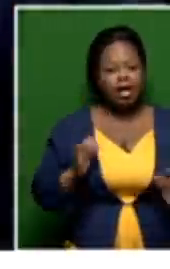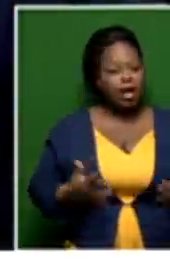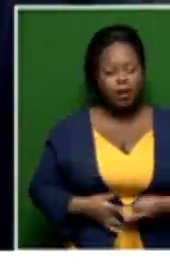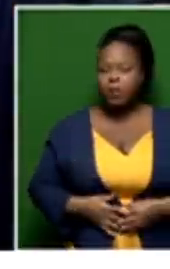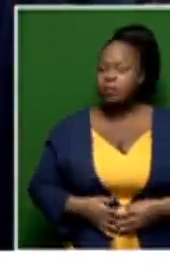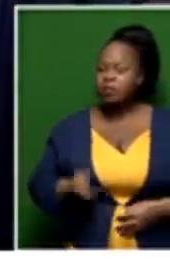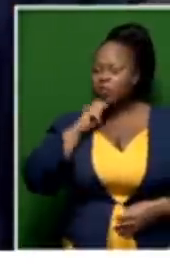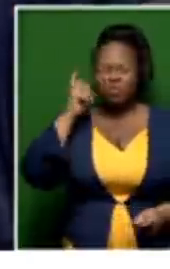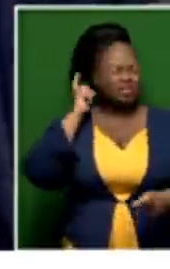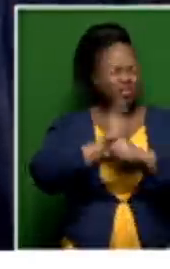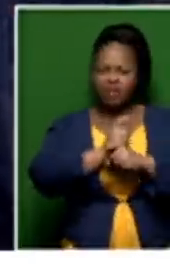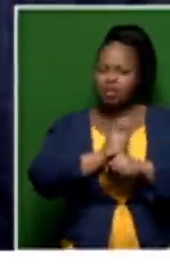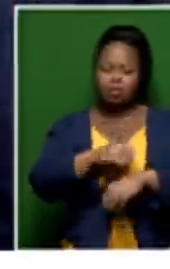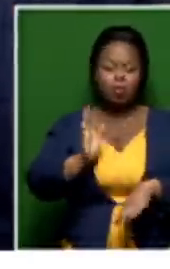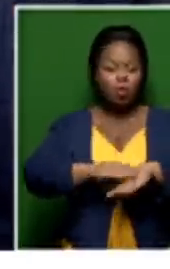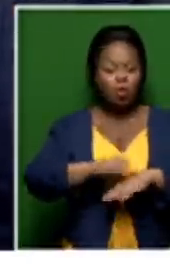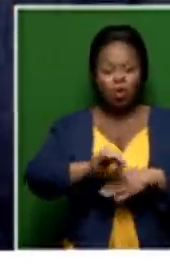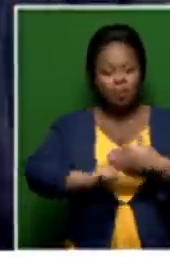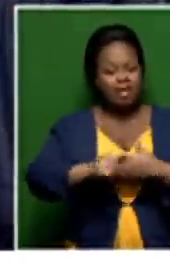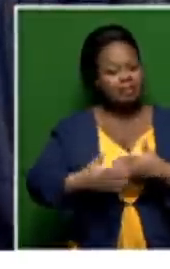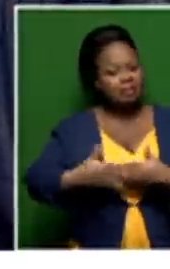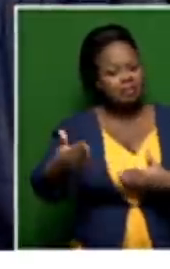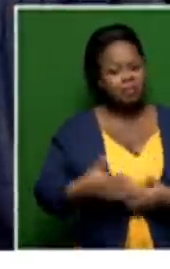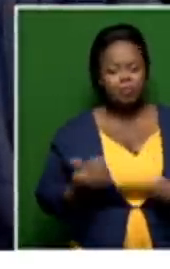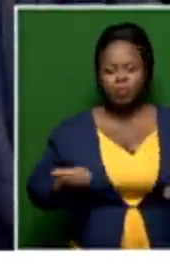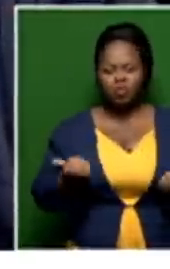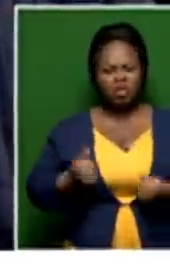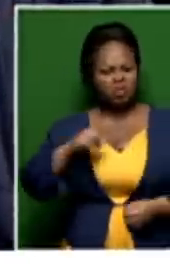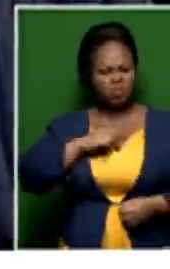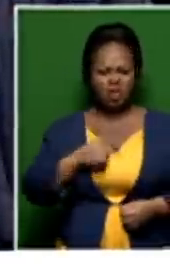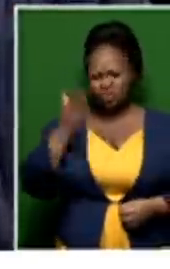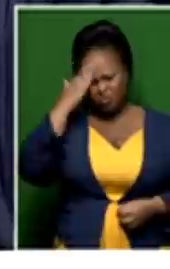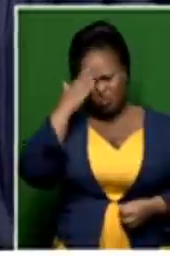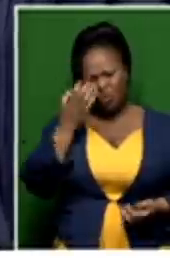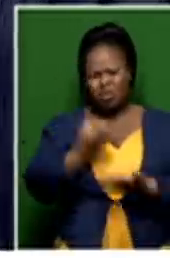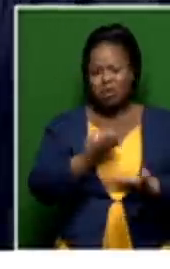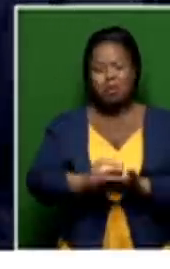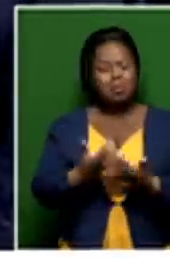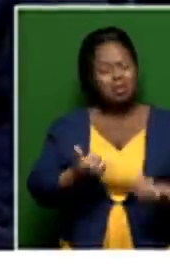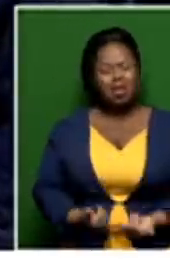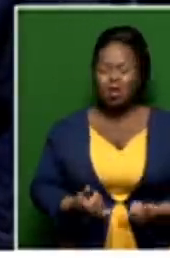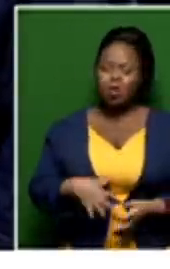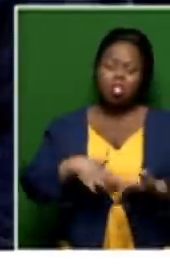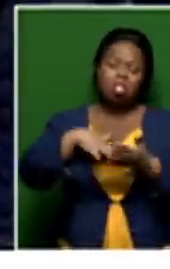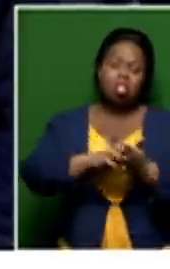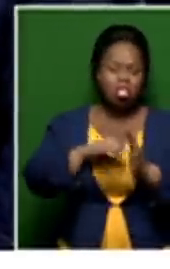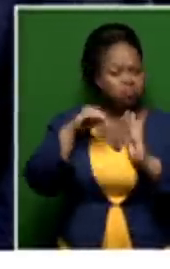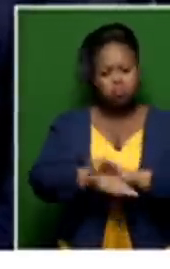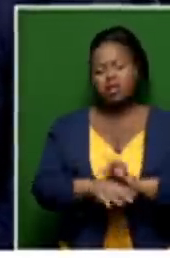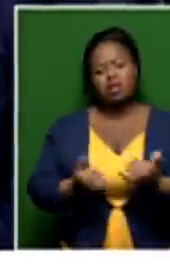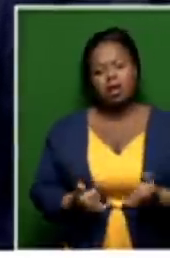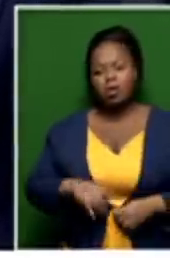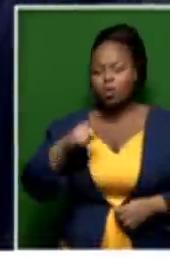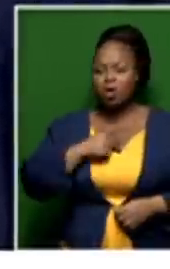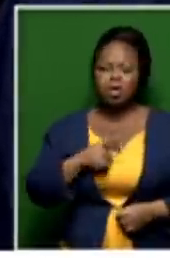It's going to be a tough a couple of months. Already in an economy itself that is seriously buckling under